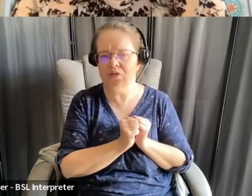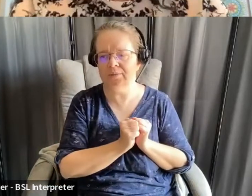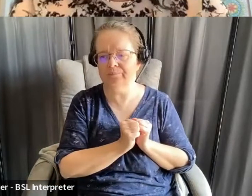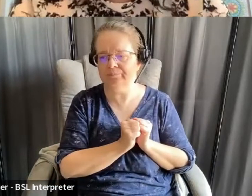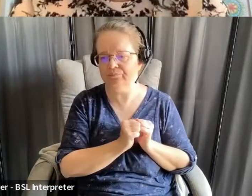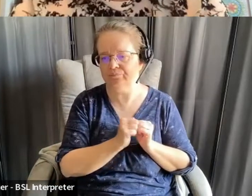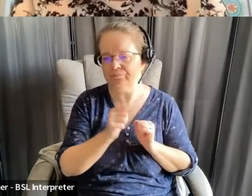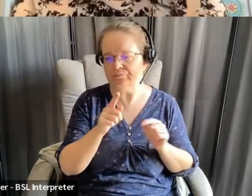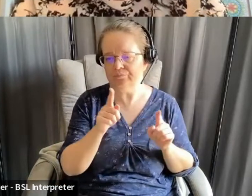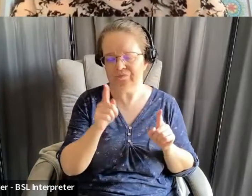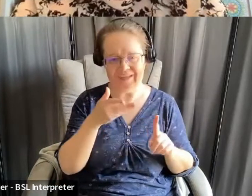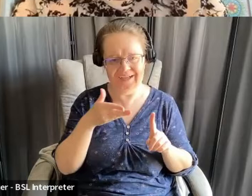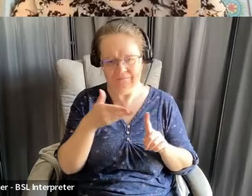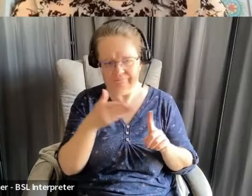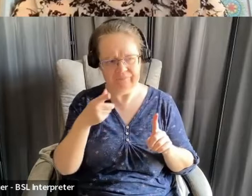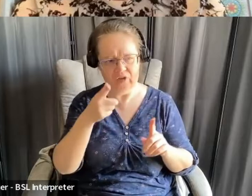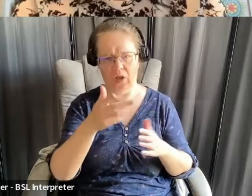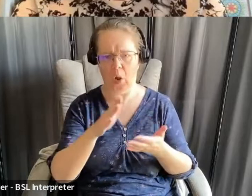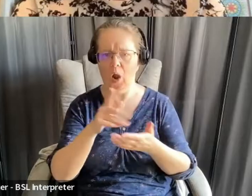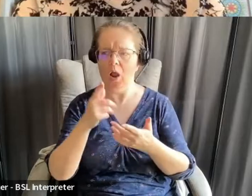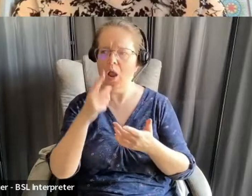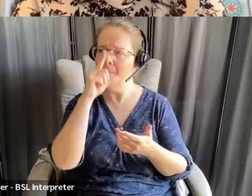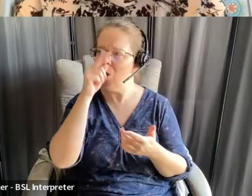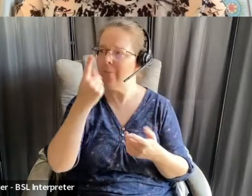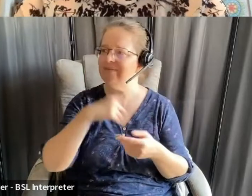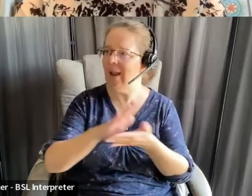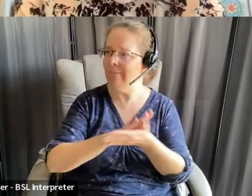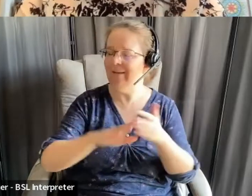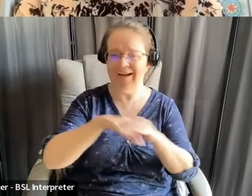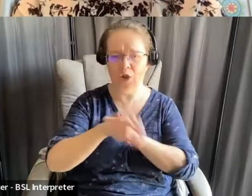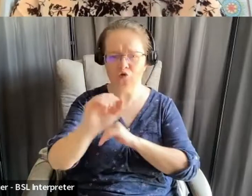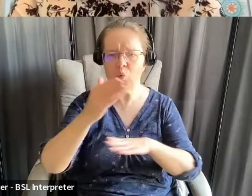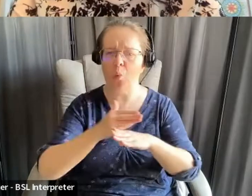also finding purpose or meaning in your work?